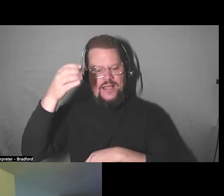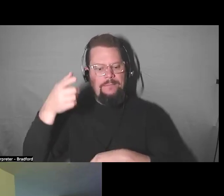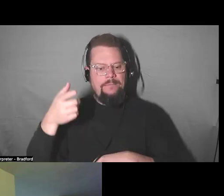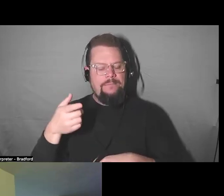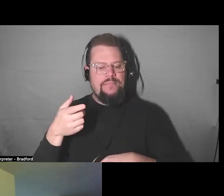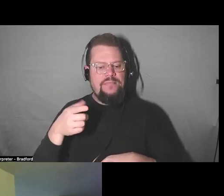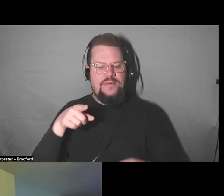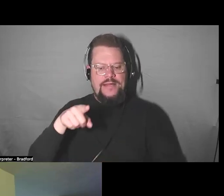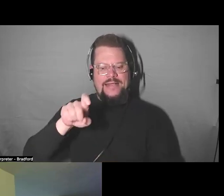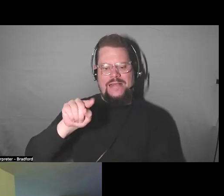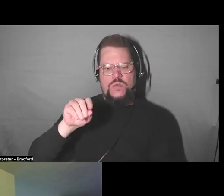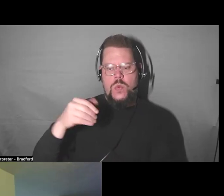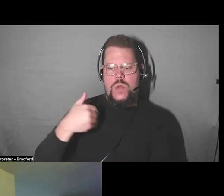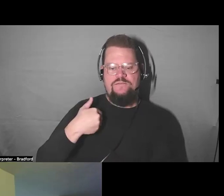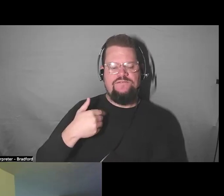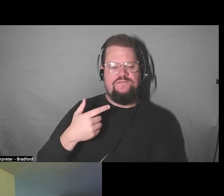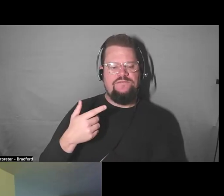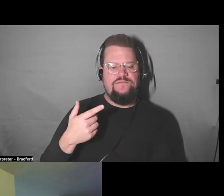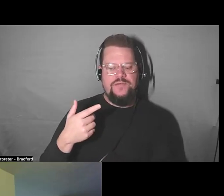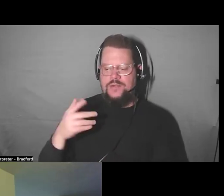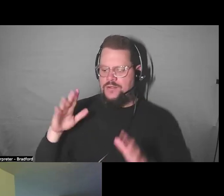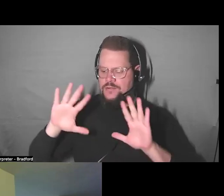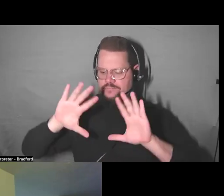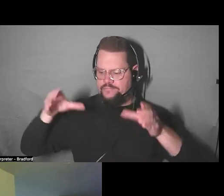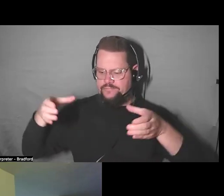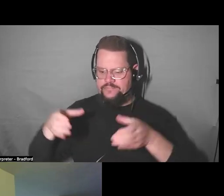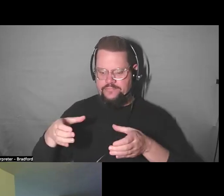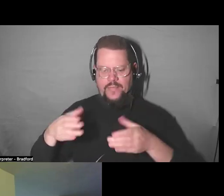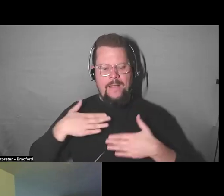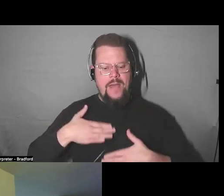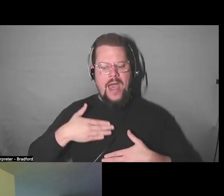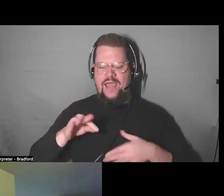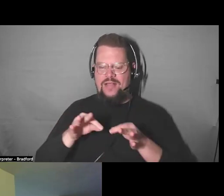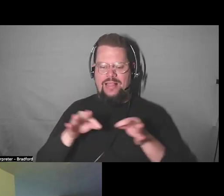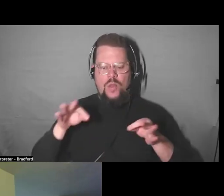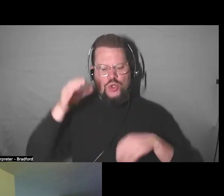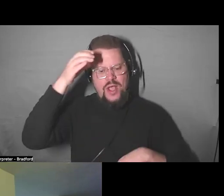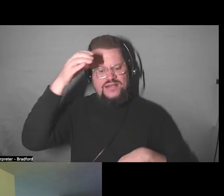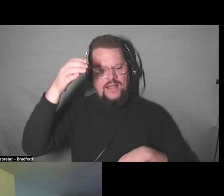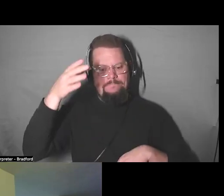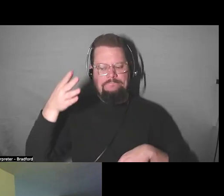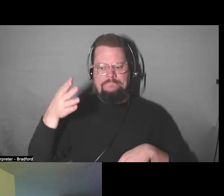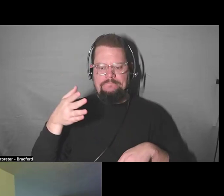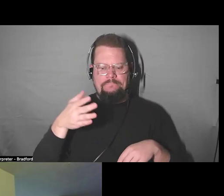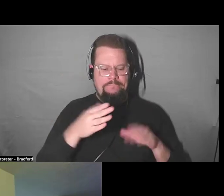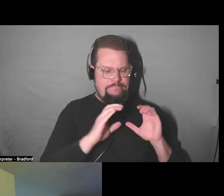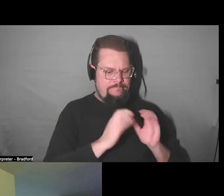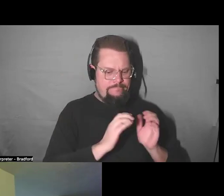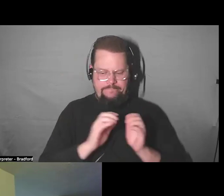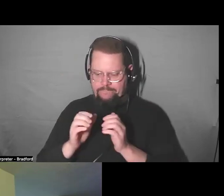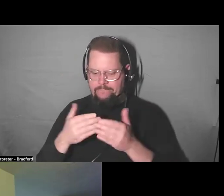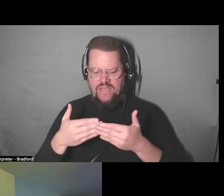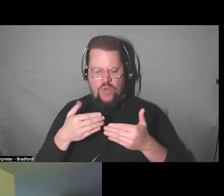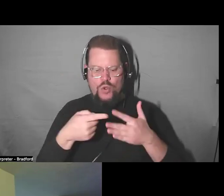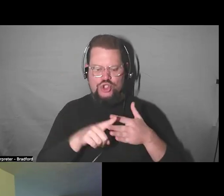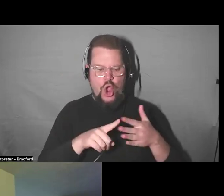a body of language concepts individually before you can start to